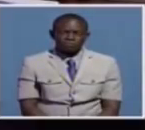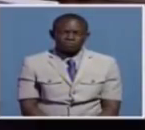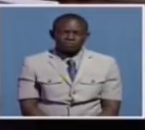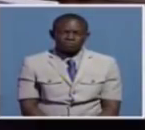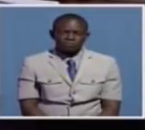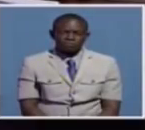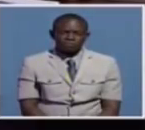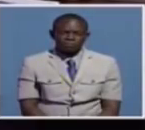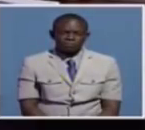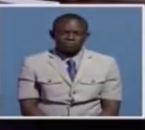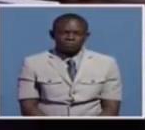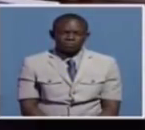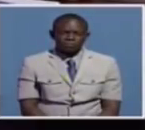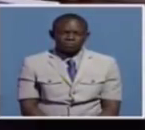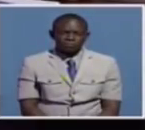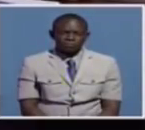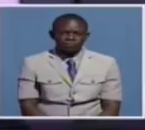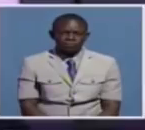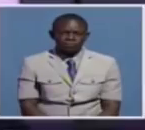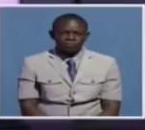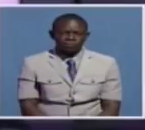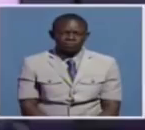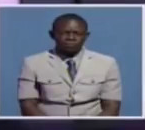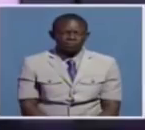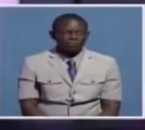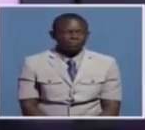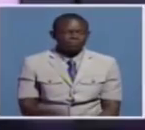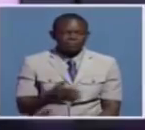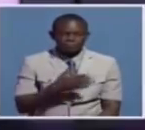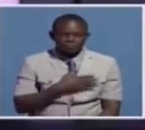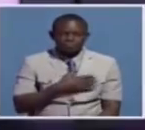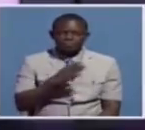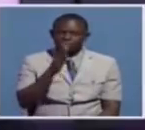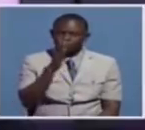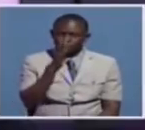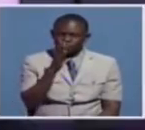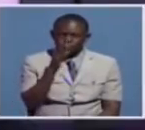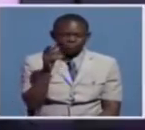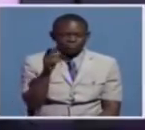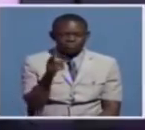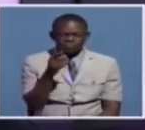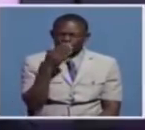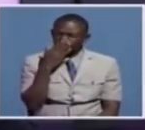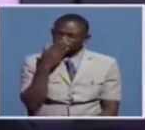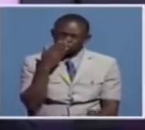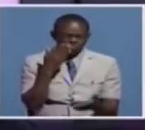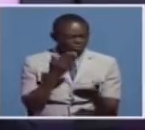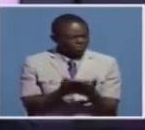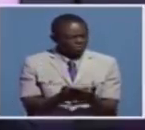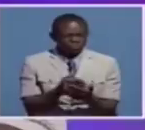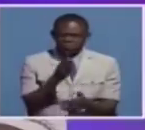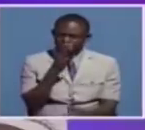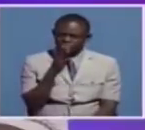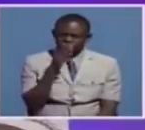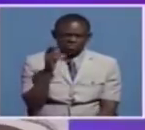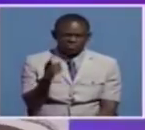She was, I think she was an extremely good mother. But the problem that there were 7